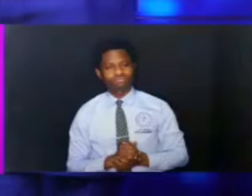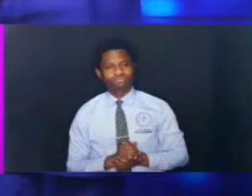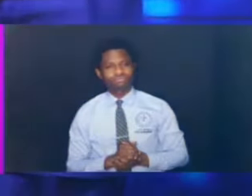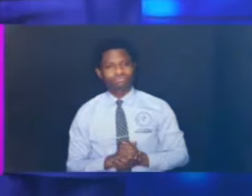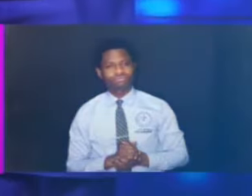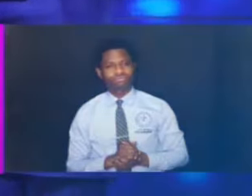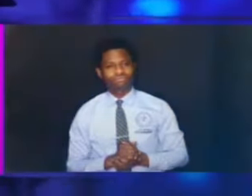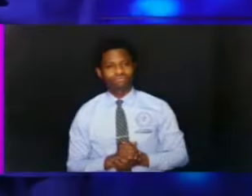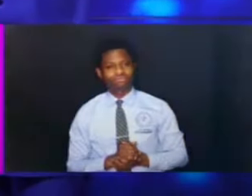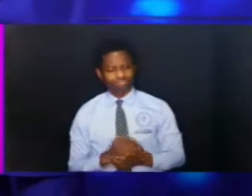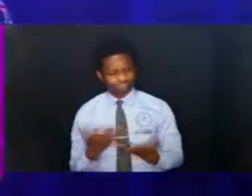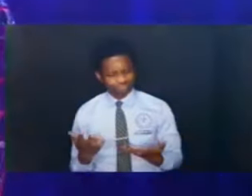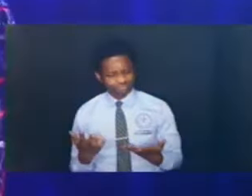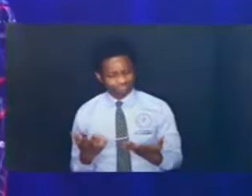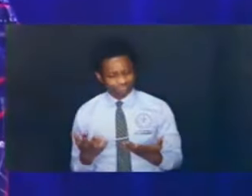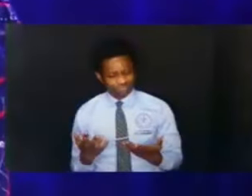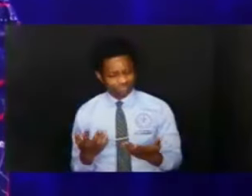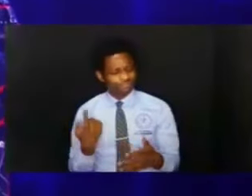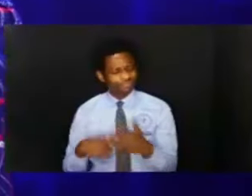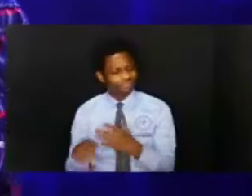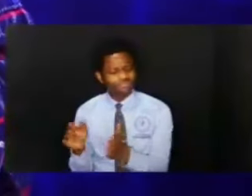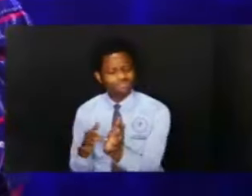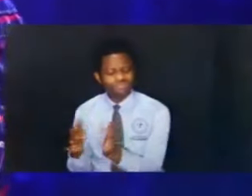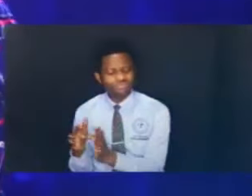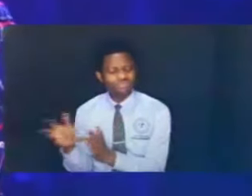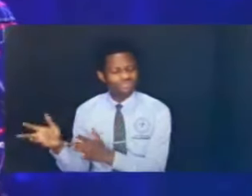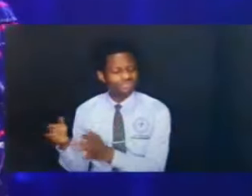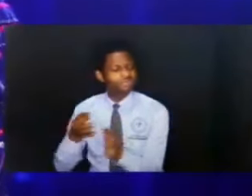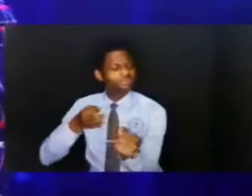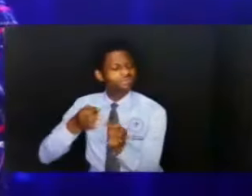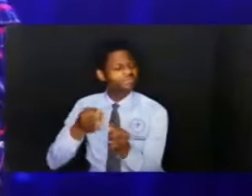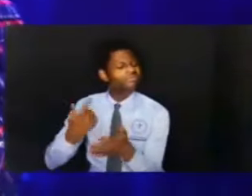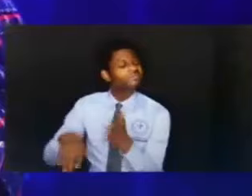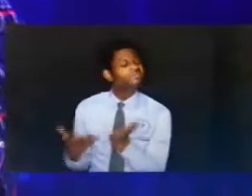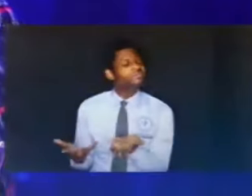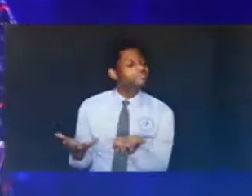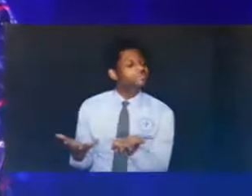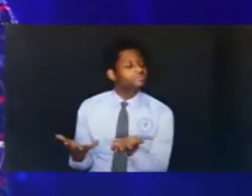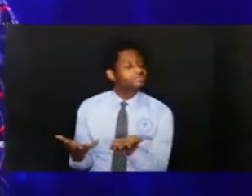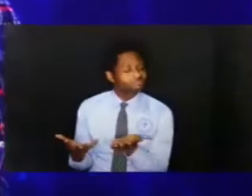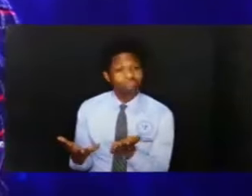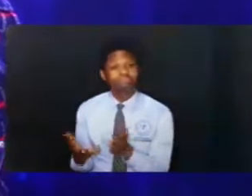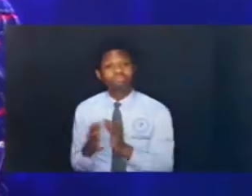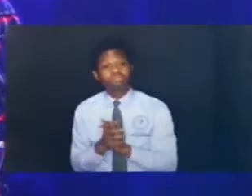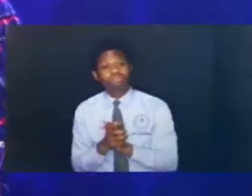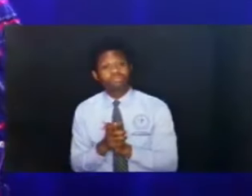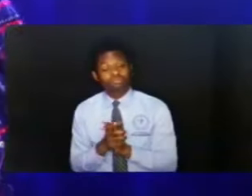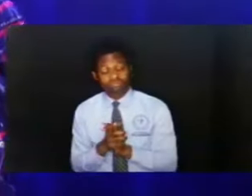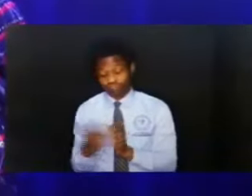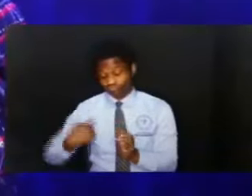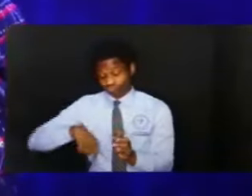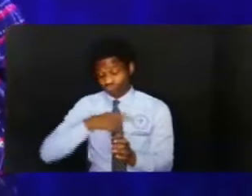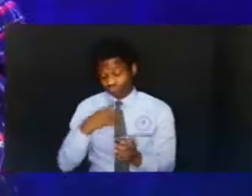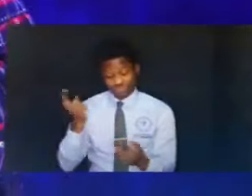ma wa ye de no. Now what Jesus seems to be saying here is that we